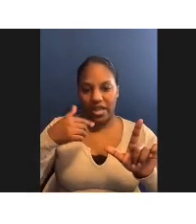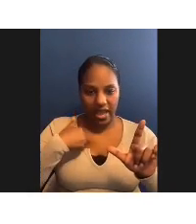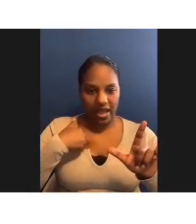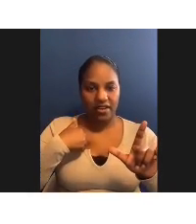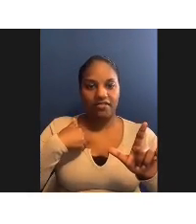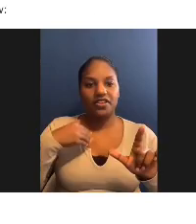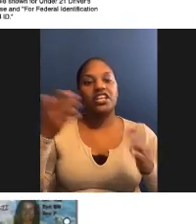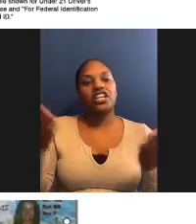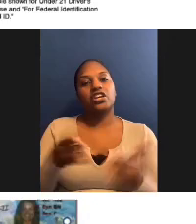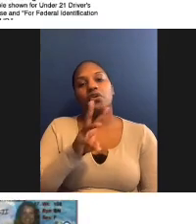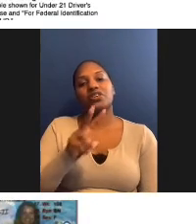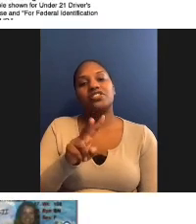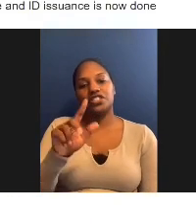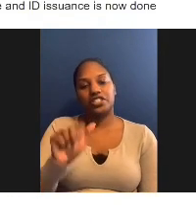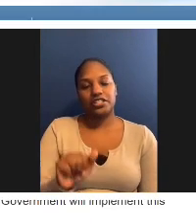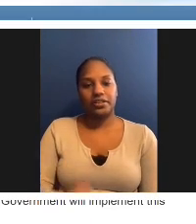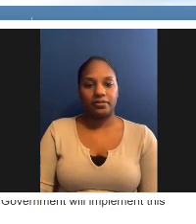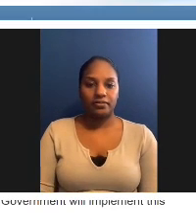West Virginia.